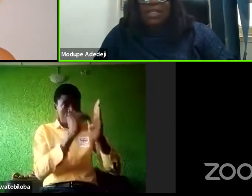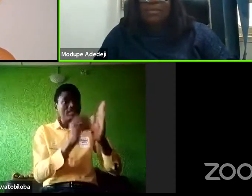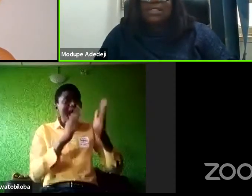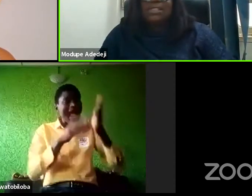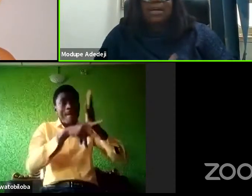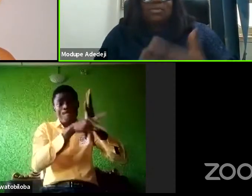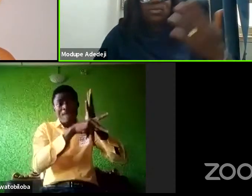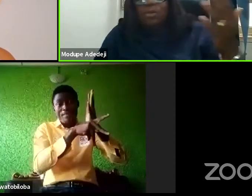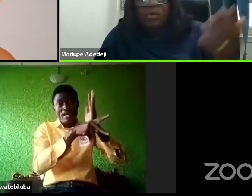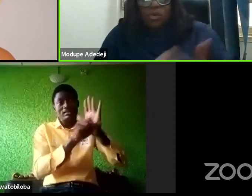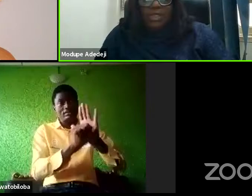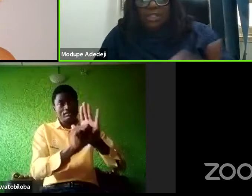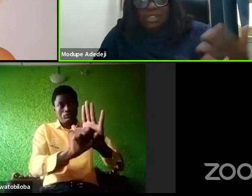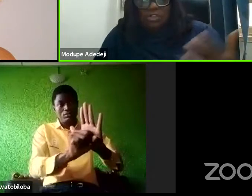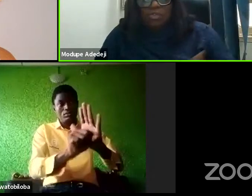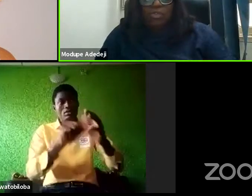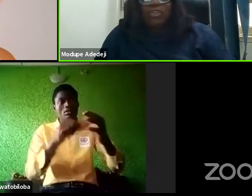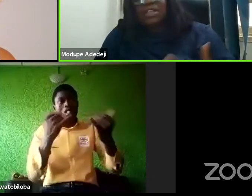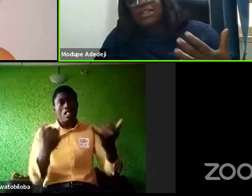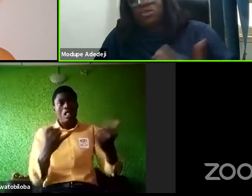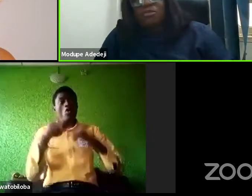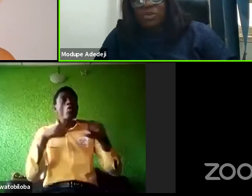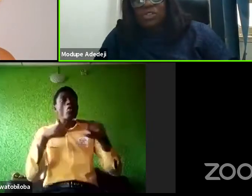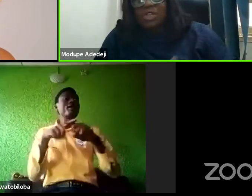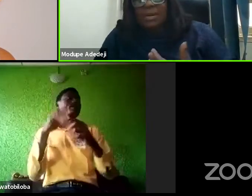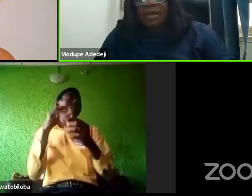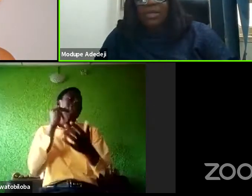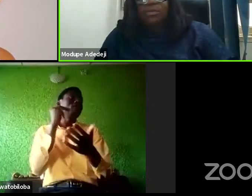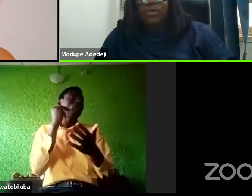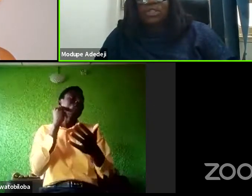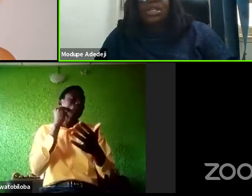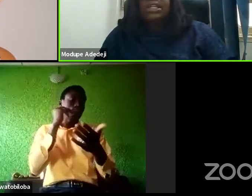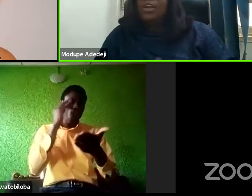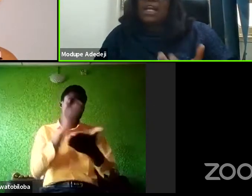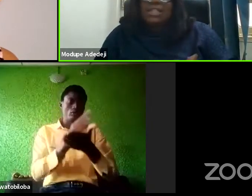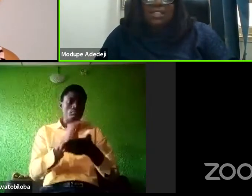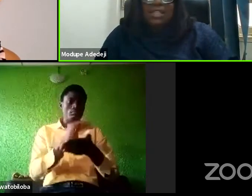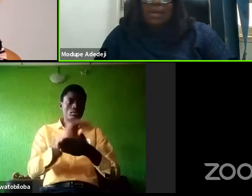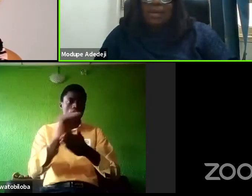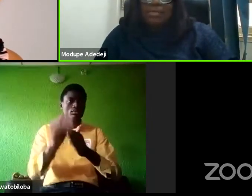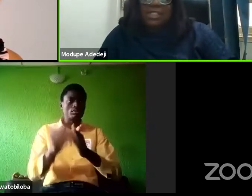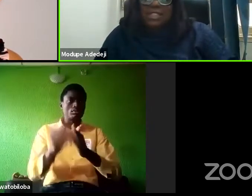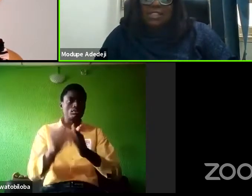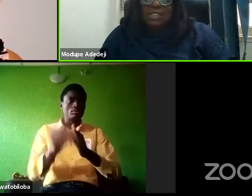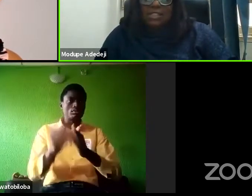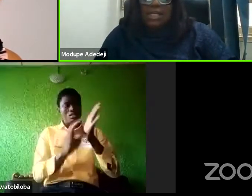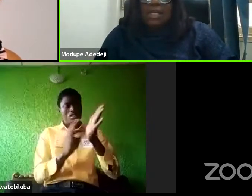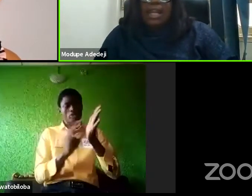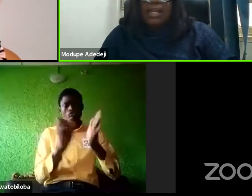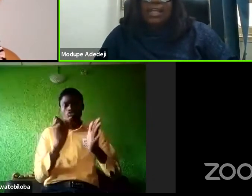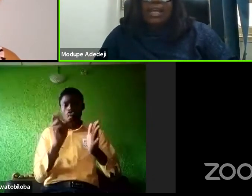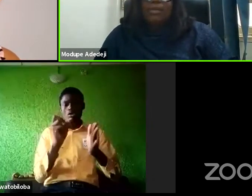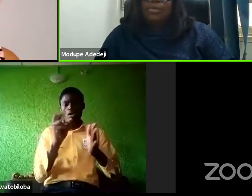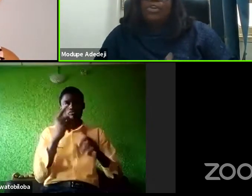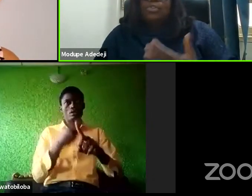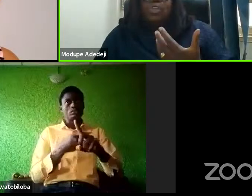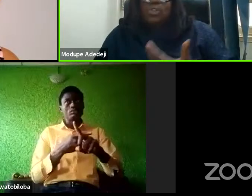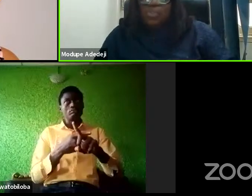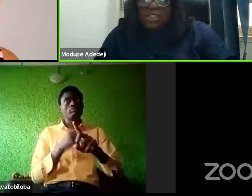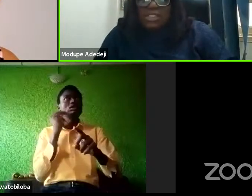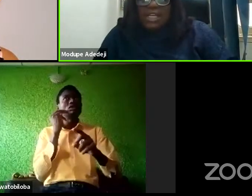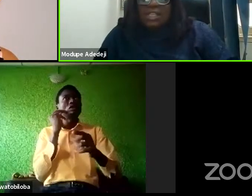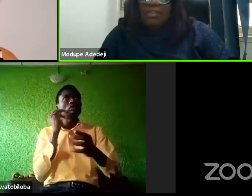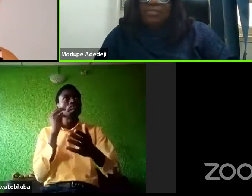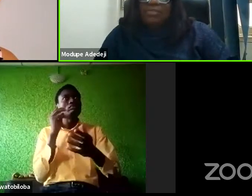ahead, when the menses now stop completely, you know, you counted 12 months, you are now menopause. Then other things can be setting in, like you